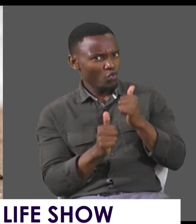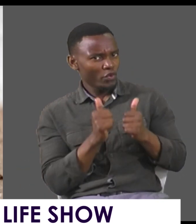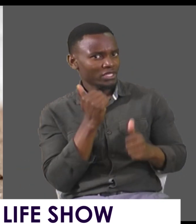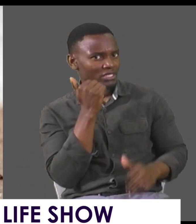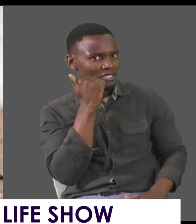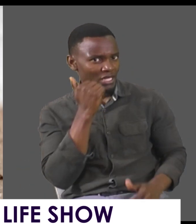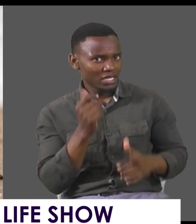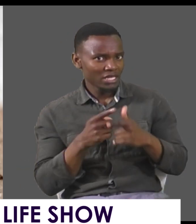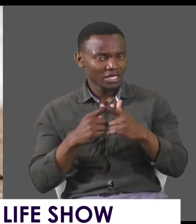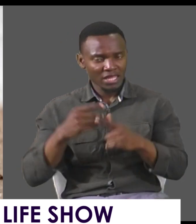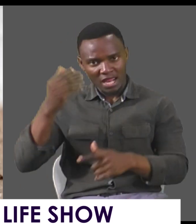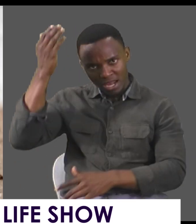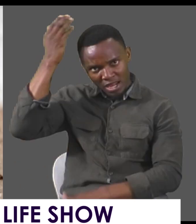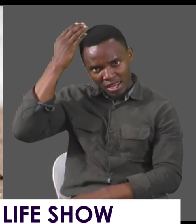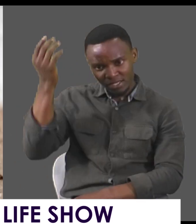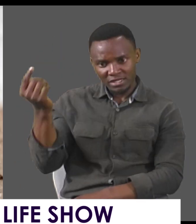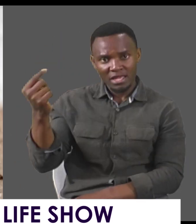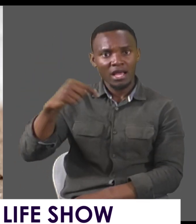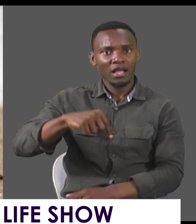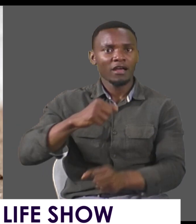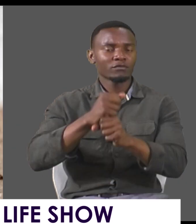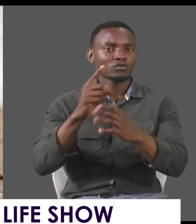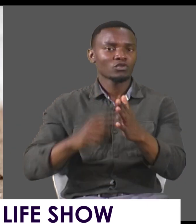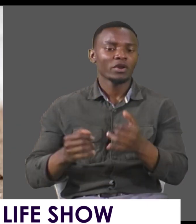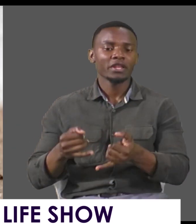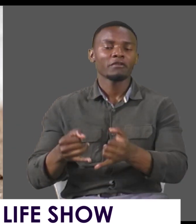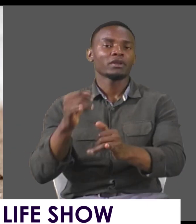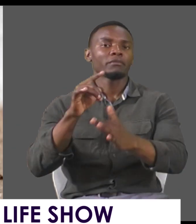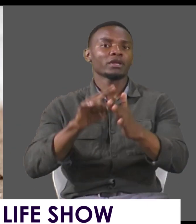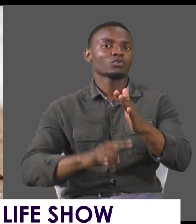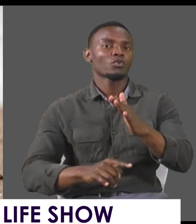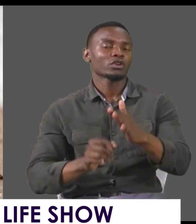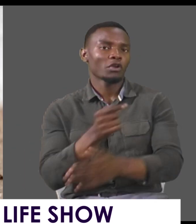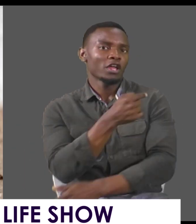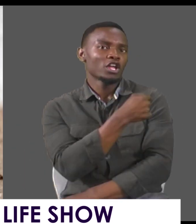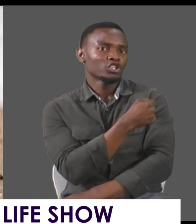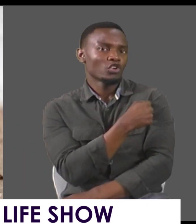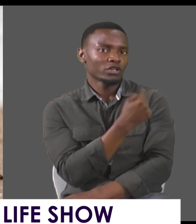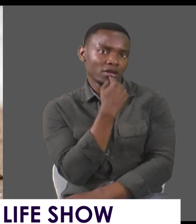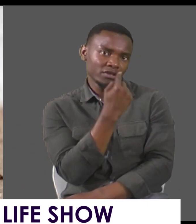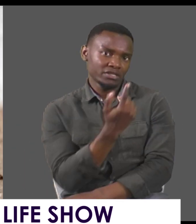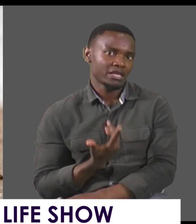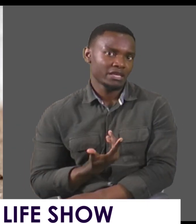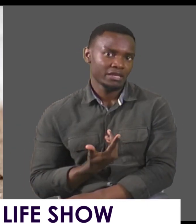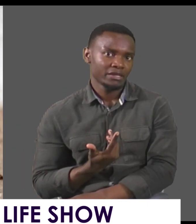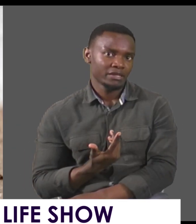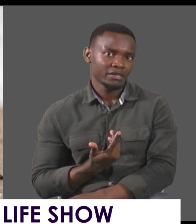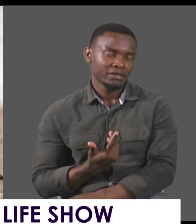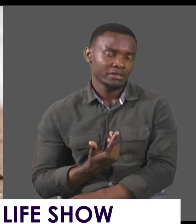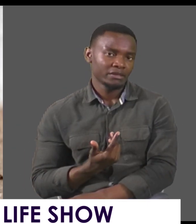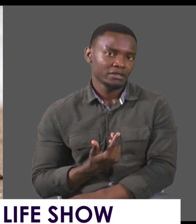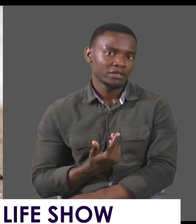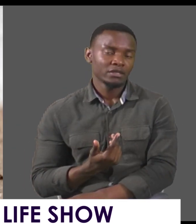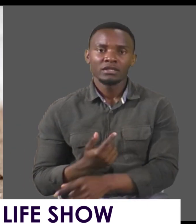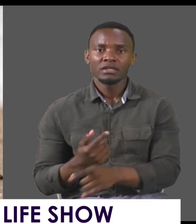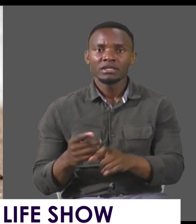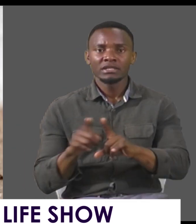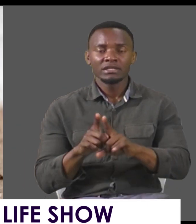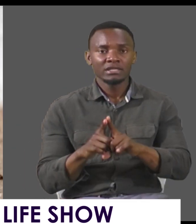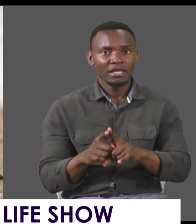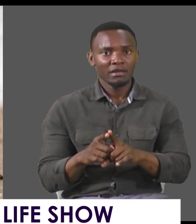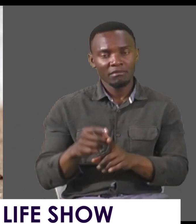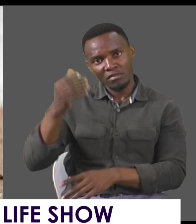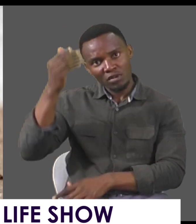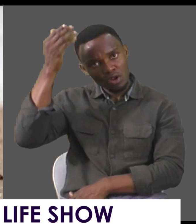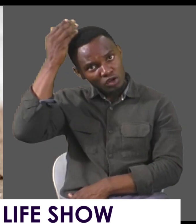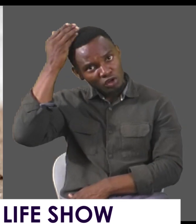nurse comes to implement what the doctor has diagnosed. Don't take it for granted that the nurse has